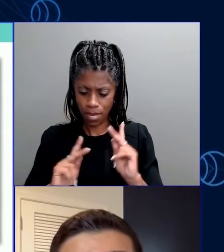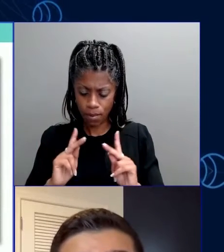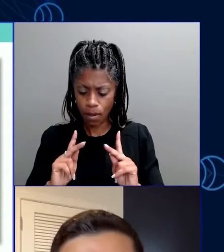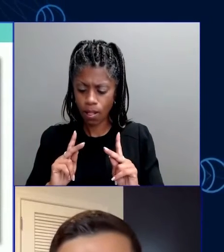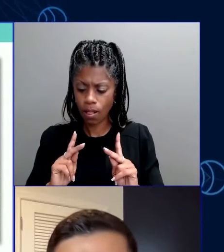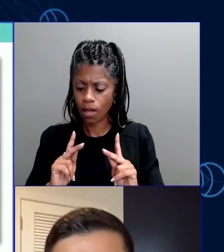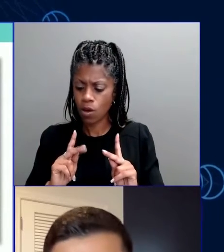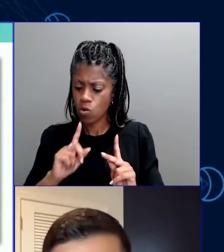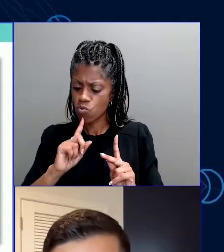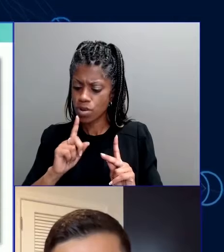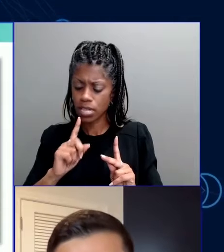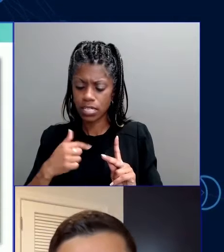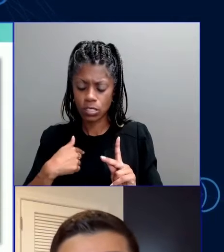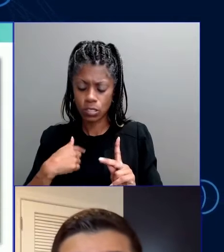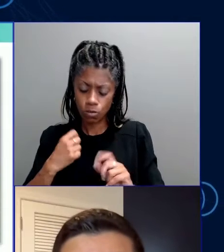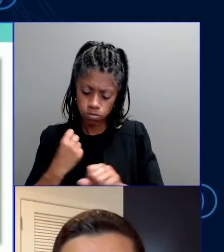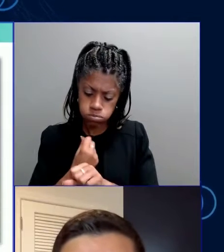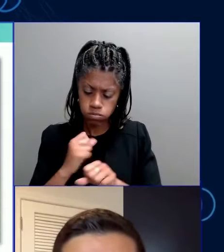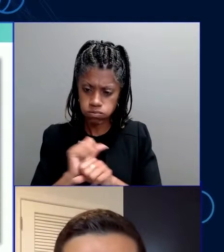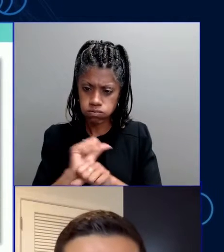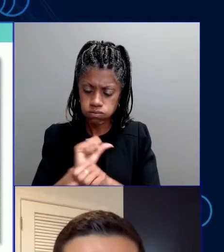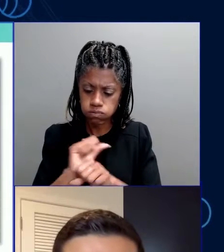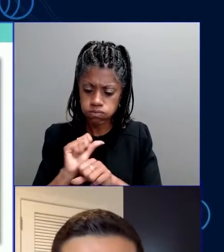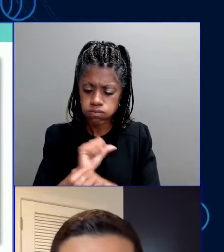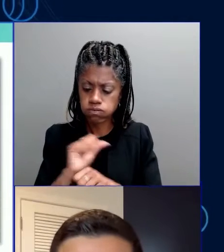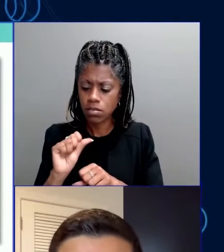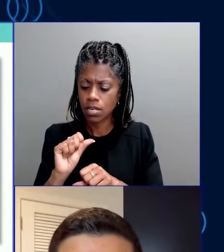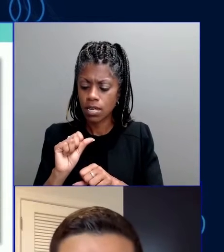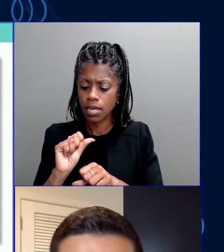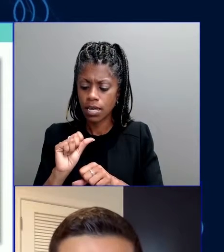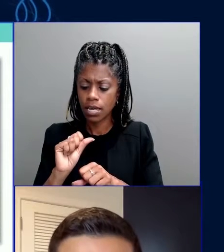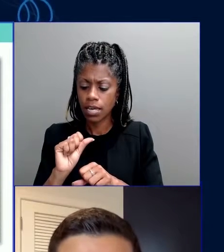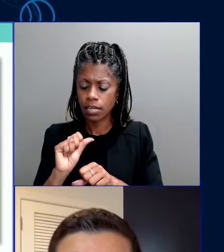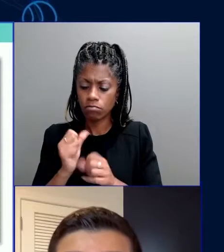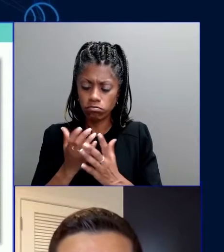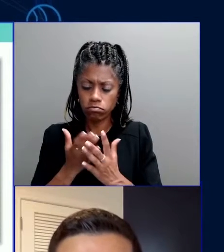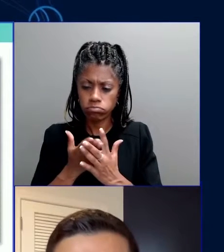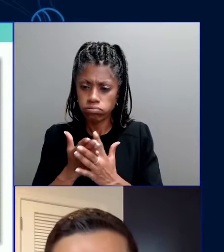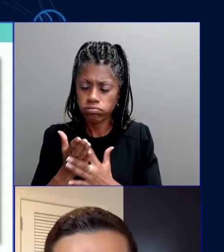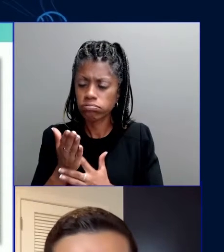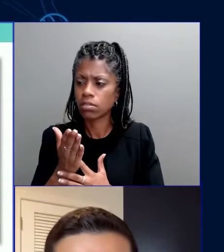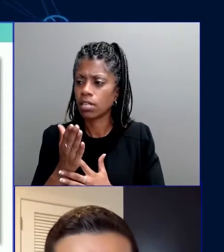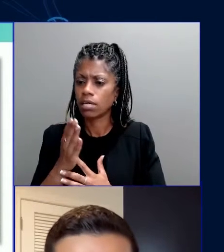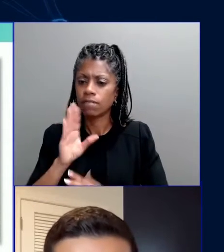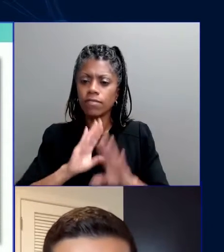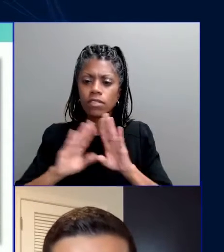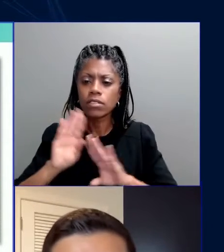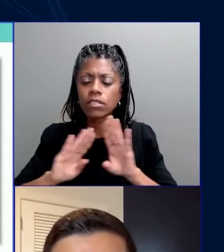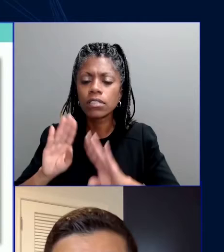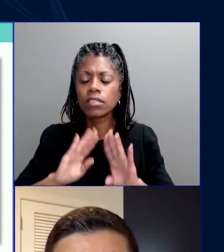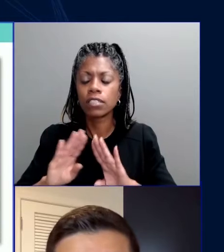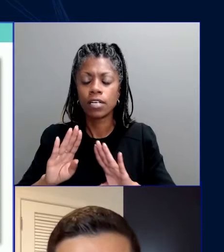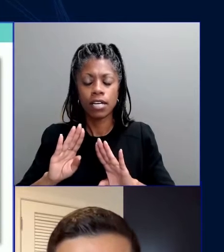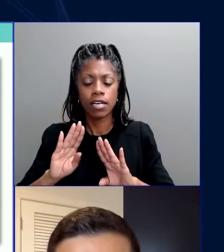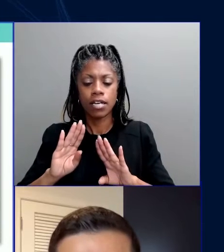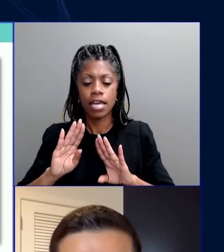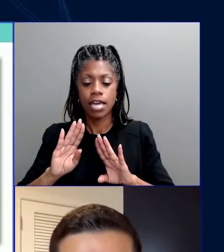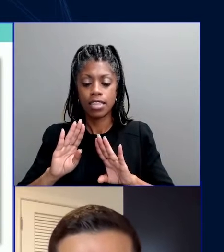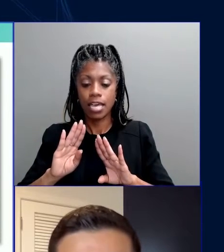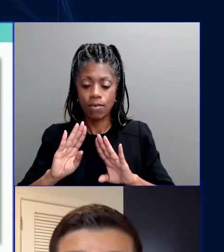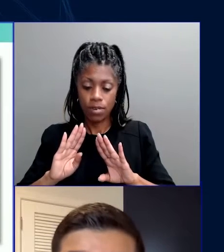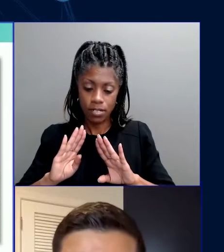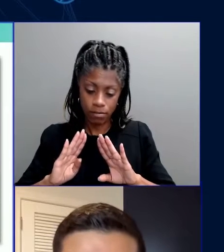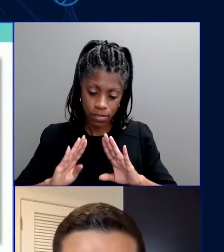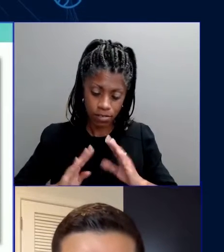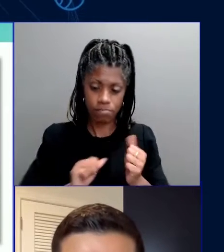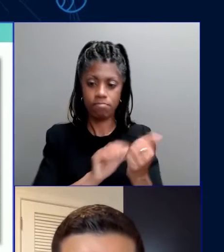and relentless campaign to demand a stop to the pain of deportations and pressure the Obama administration to take action to protect